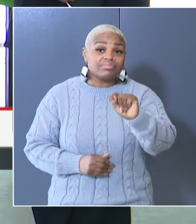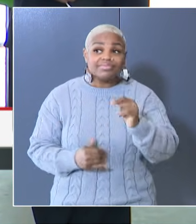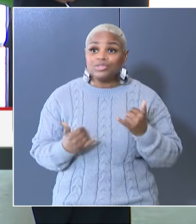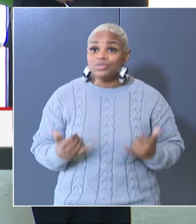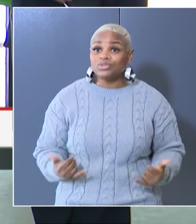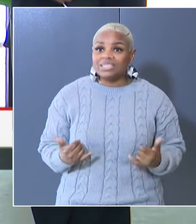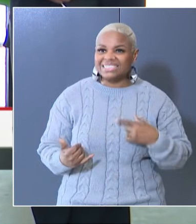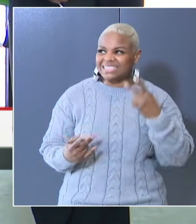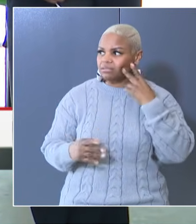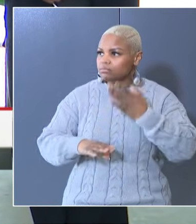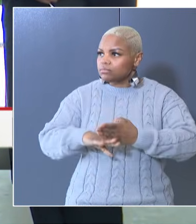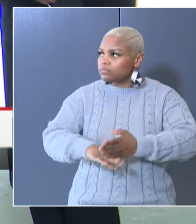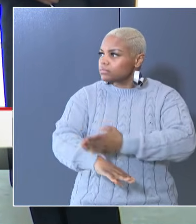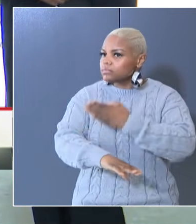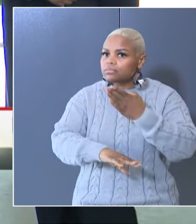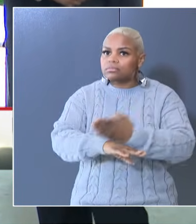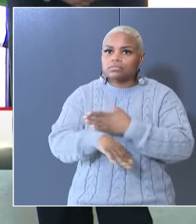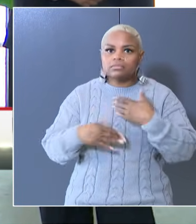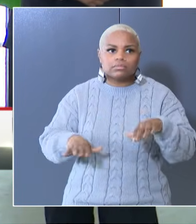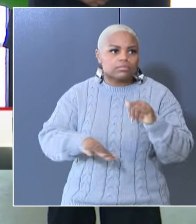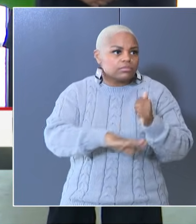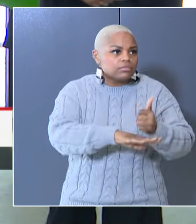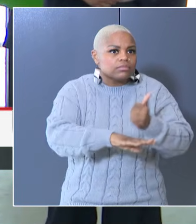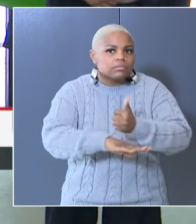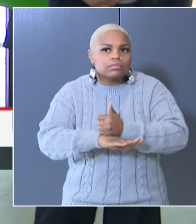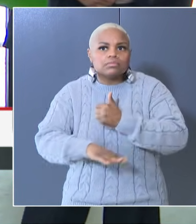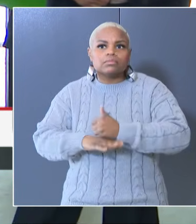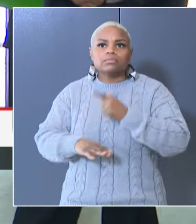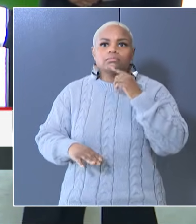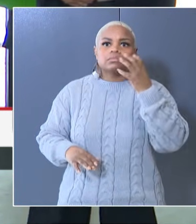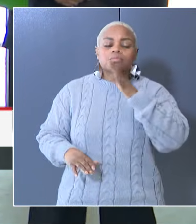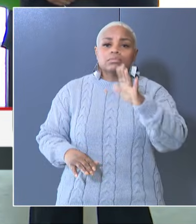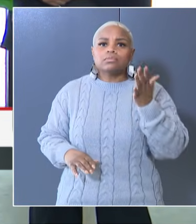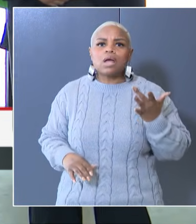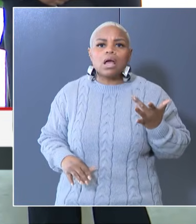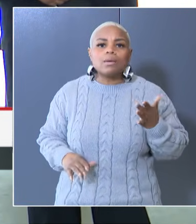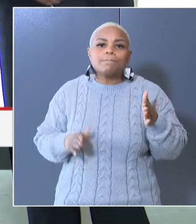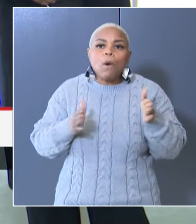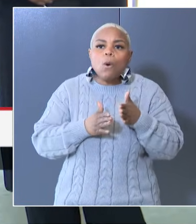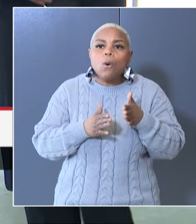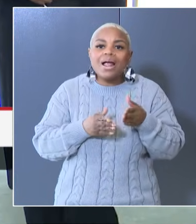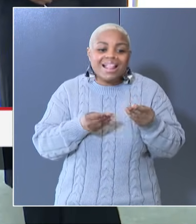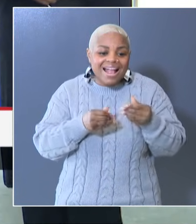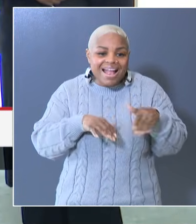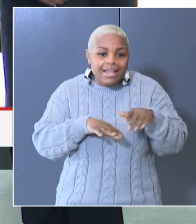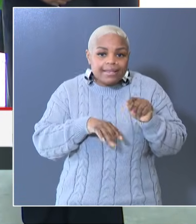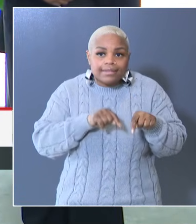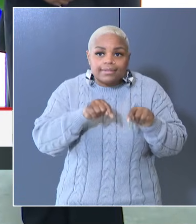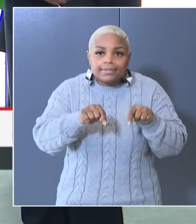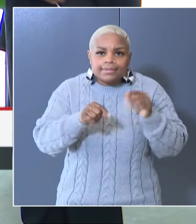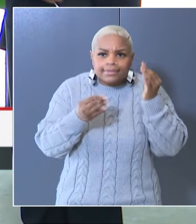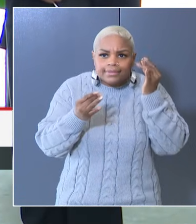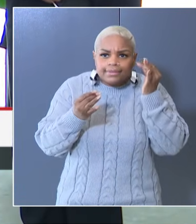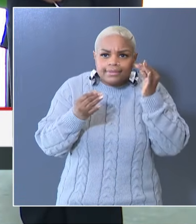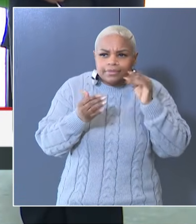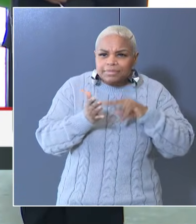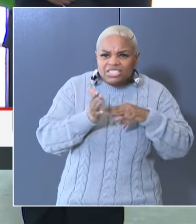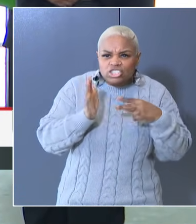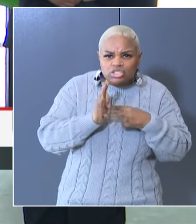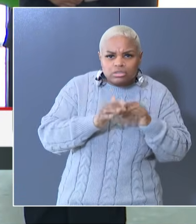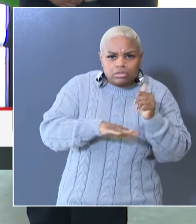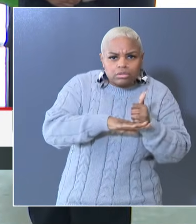it's the concentrated effort on these small parcels that really give testament to the mayor's big vision.